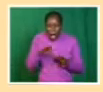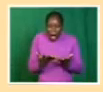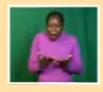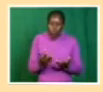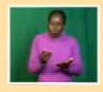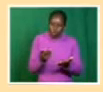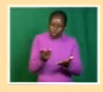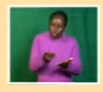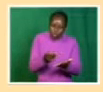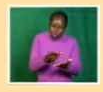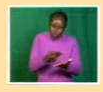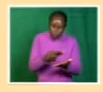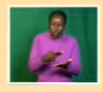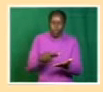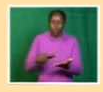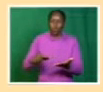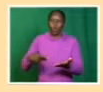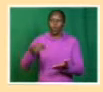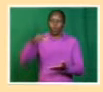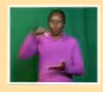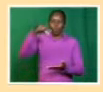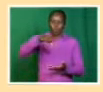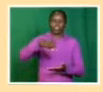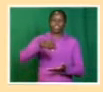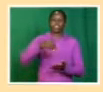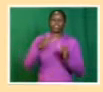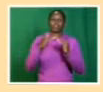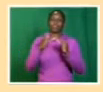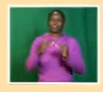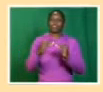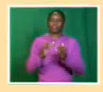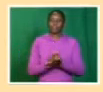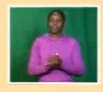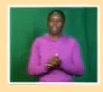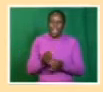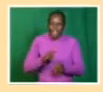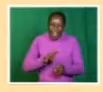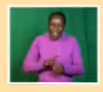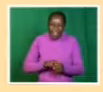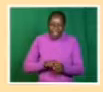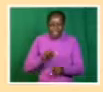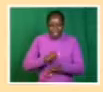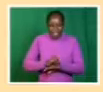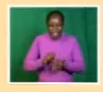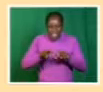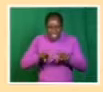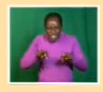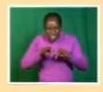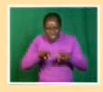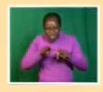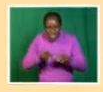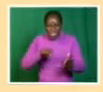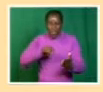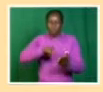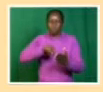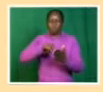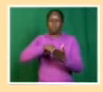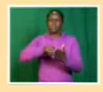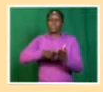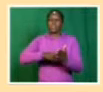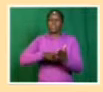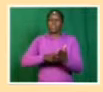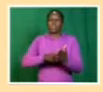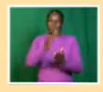draw graphs of quadratic functions. You should also be able to find the midpoint of a